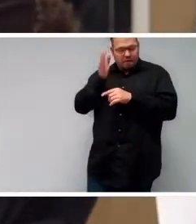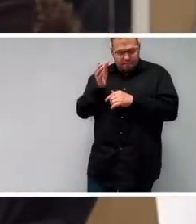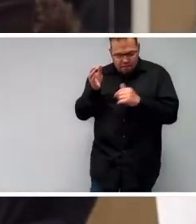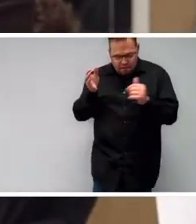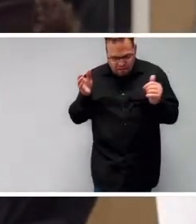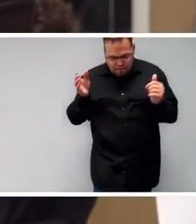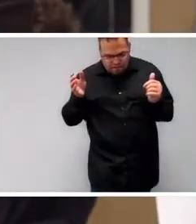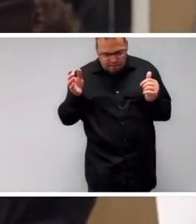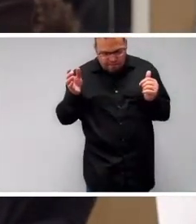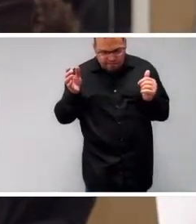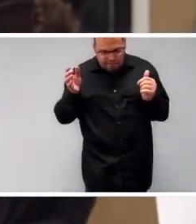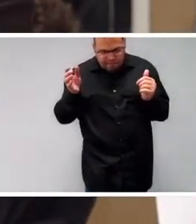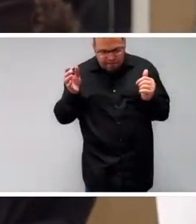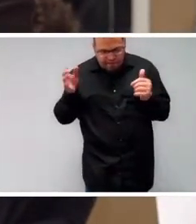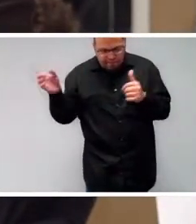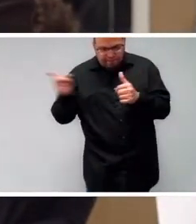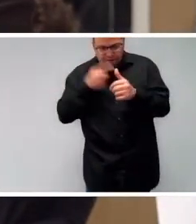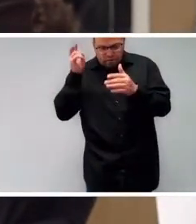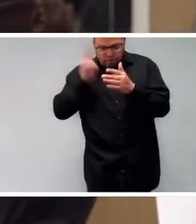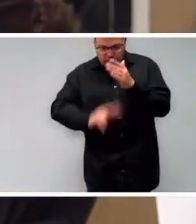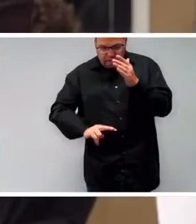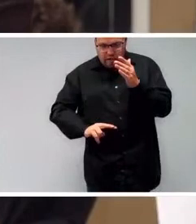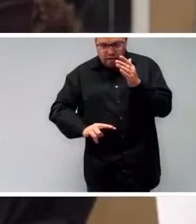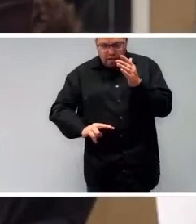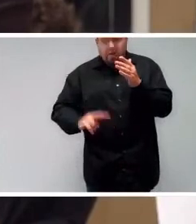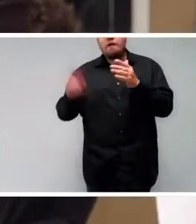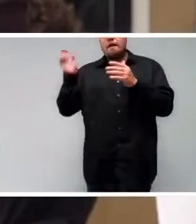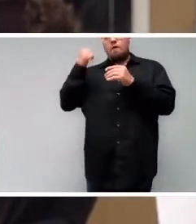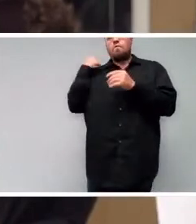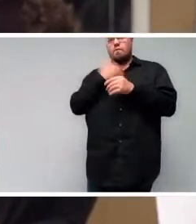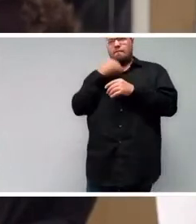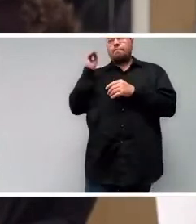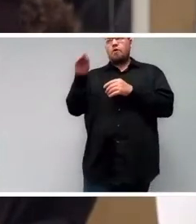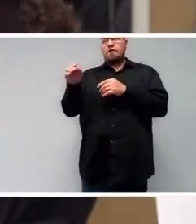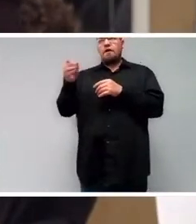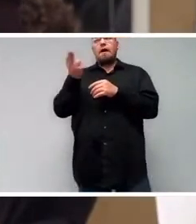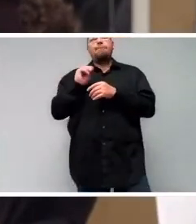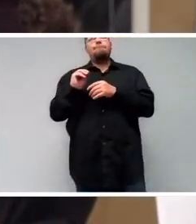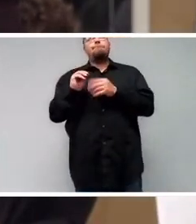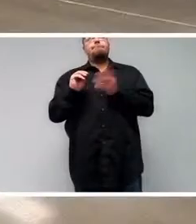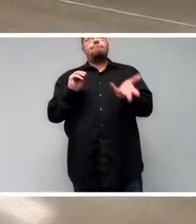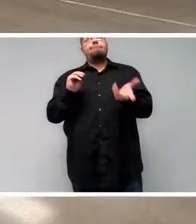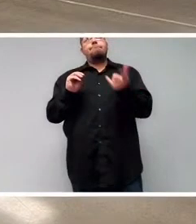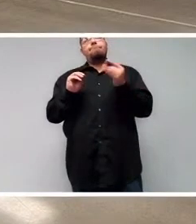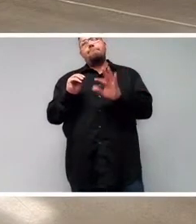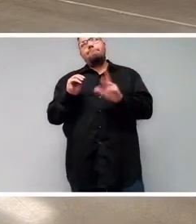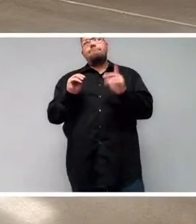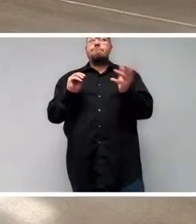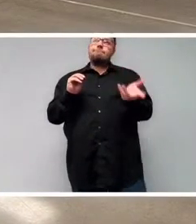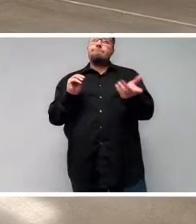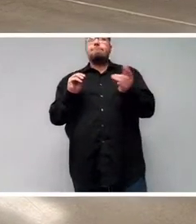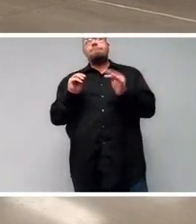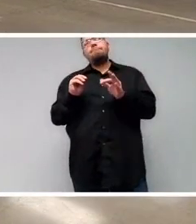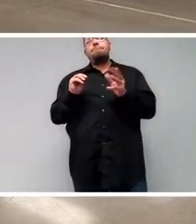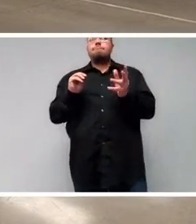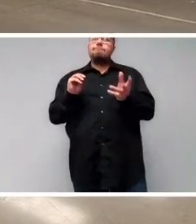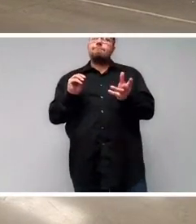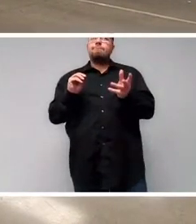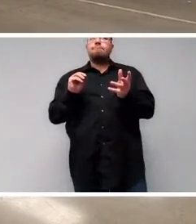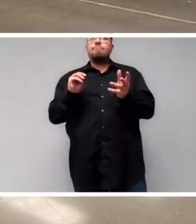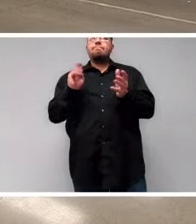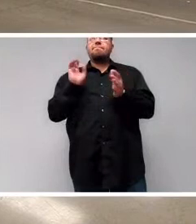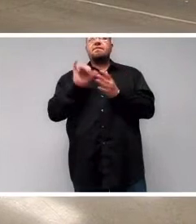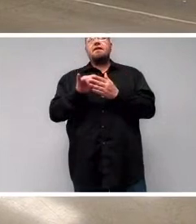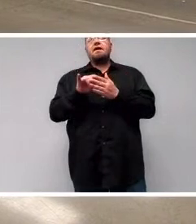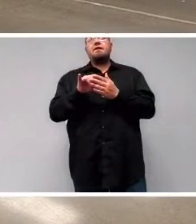the first reading. Yeah, we put this on Just as